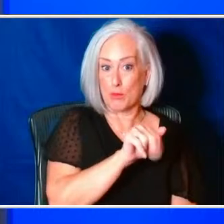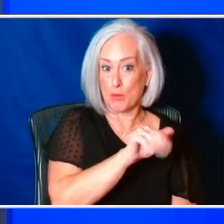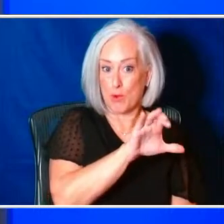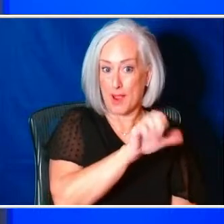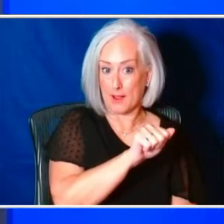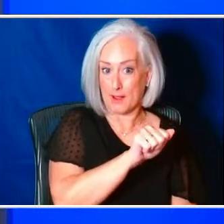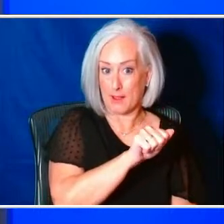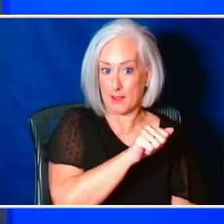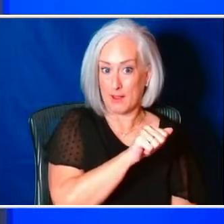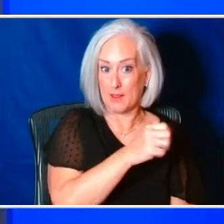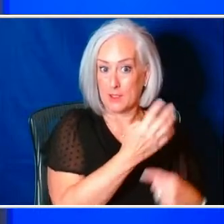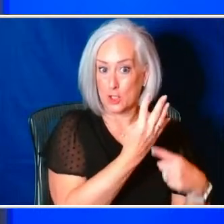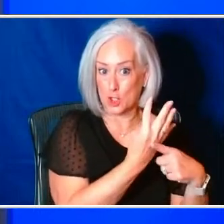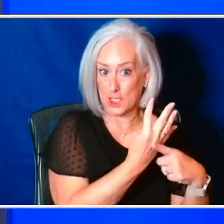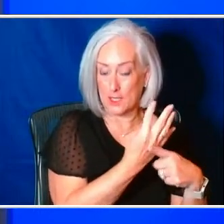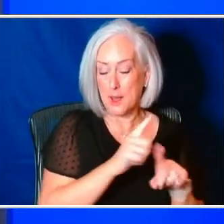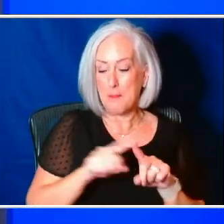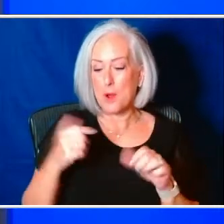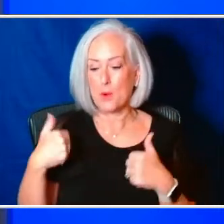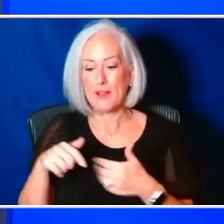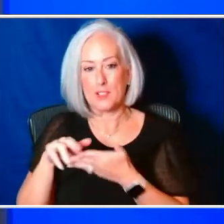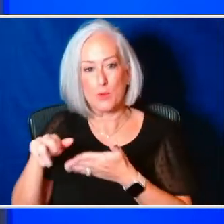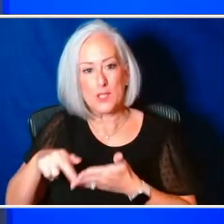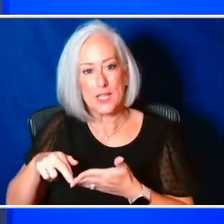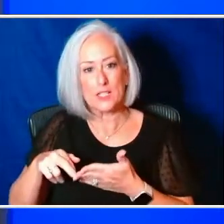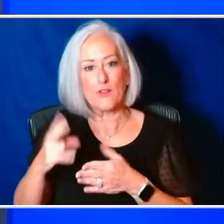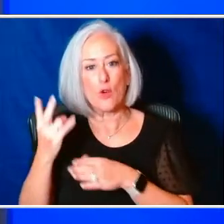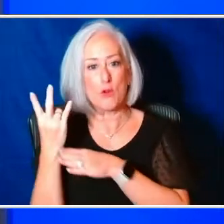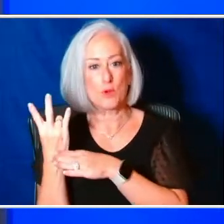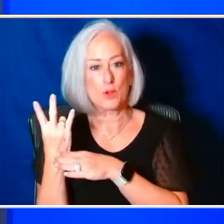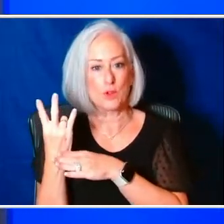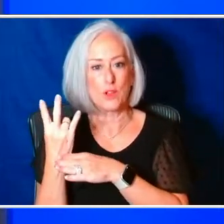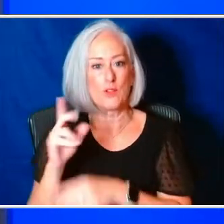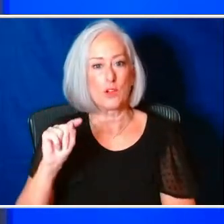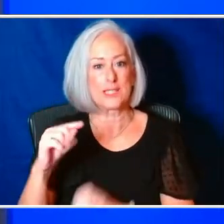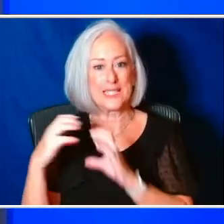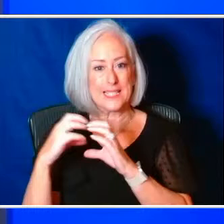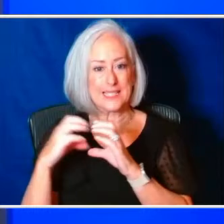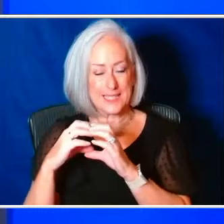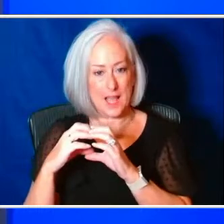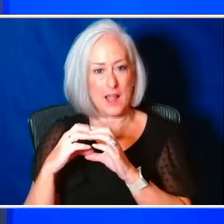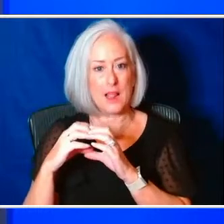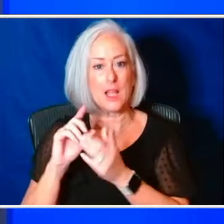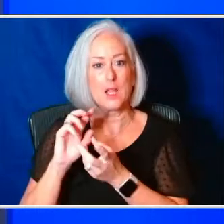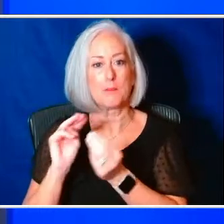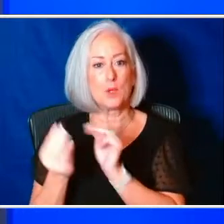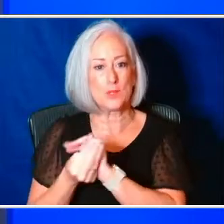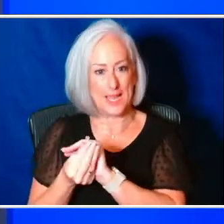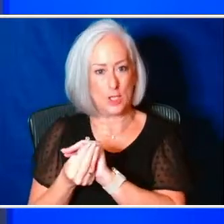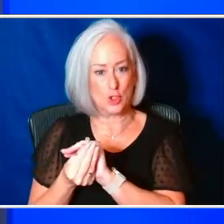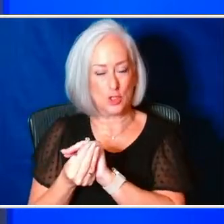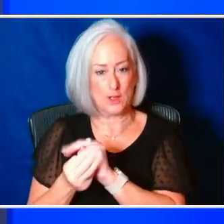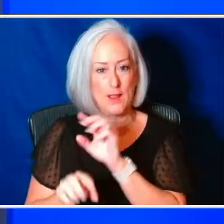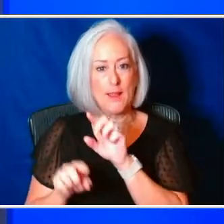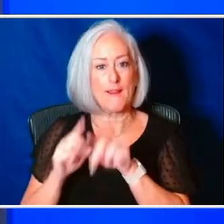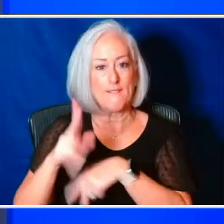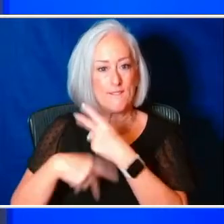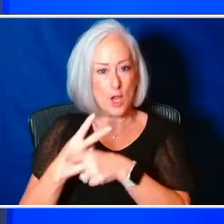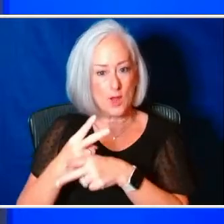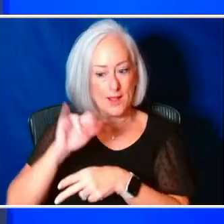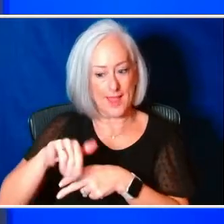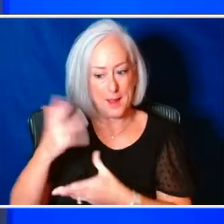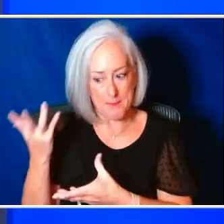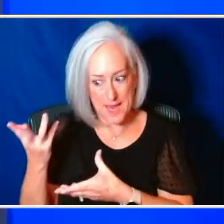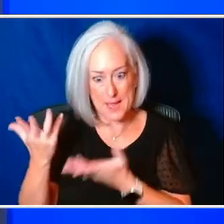of the mutations called EGFR, specifically the T790 mutation variant, that could be a genetic component. And